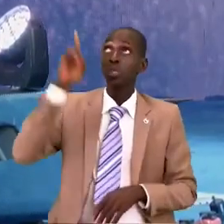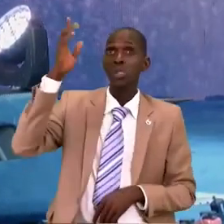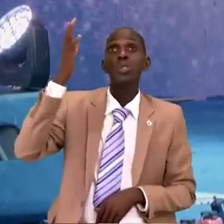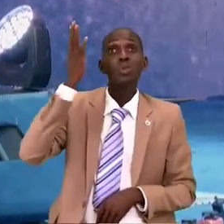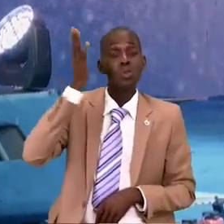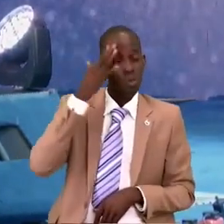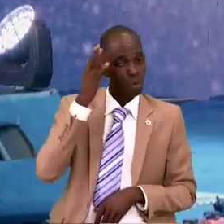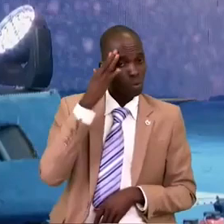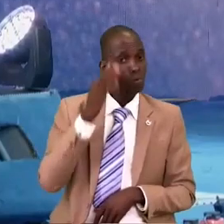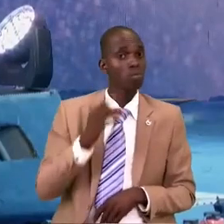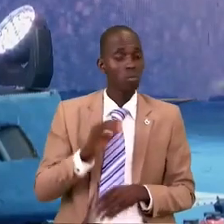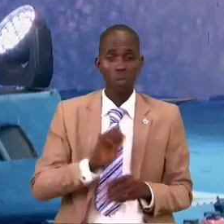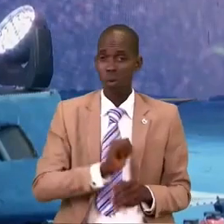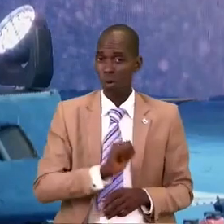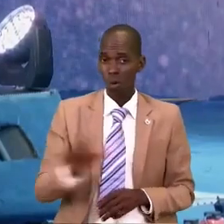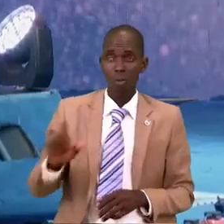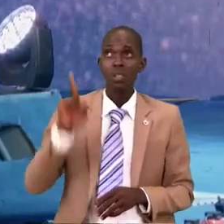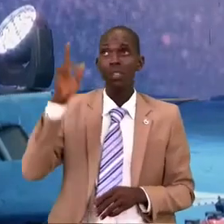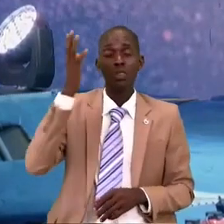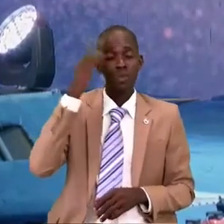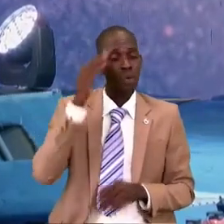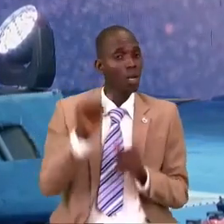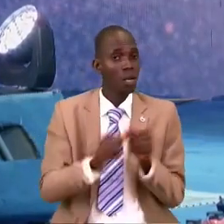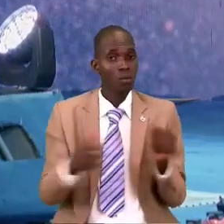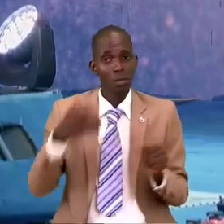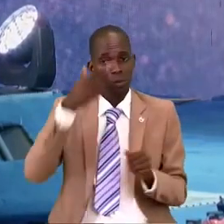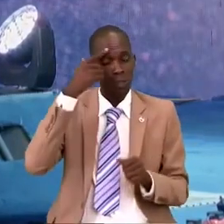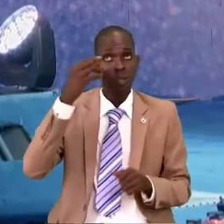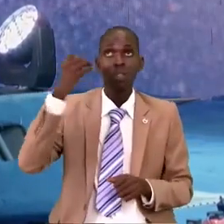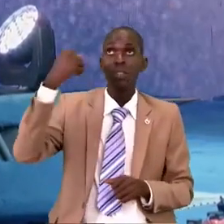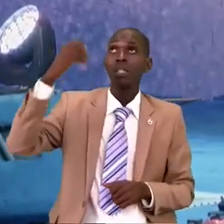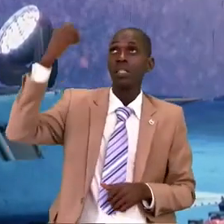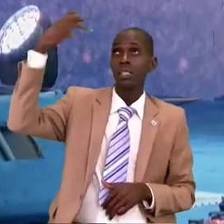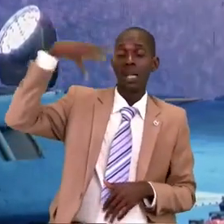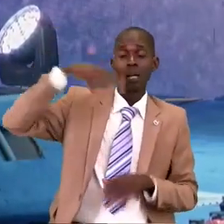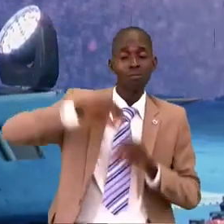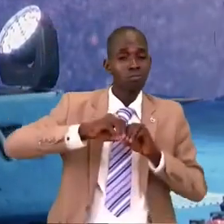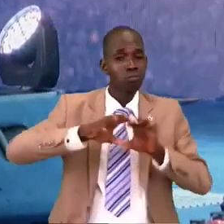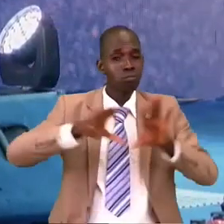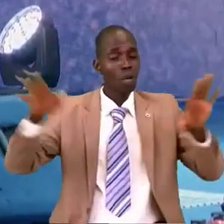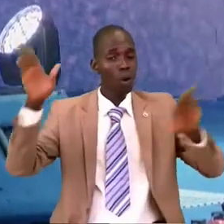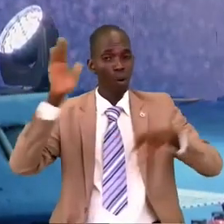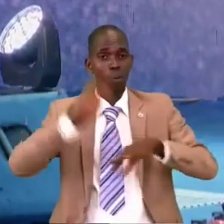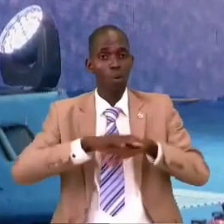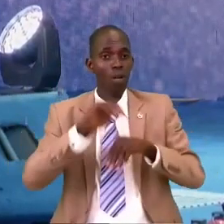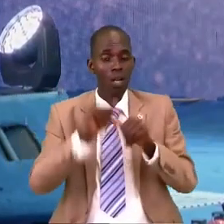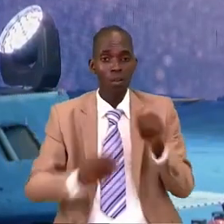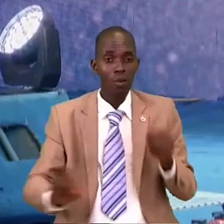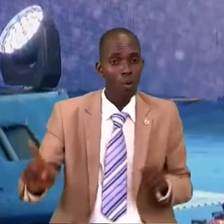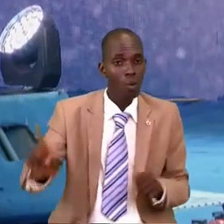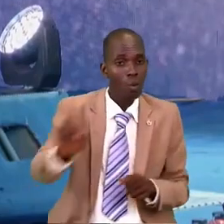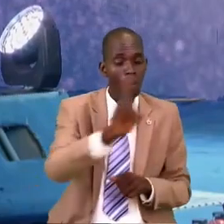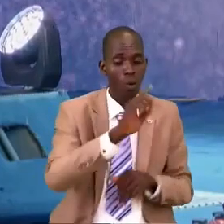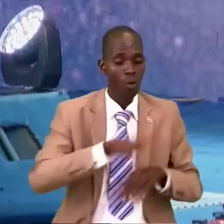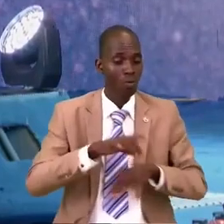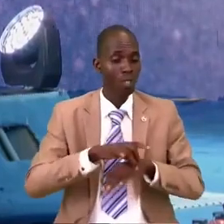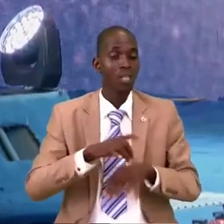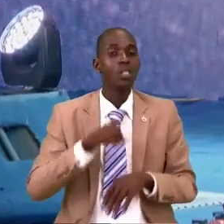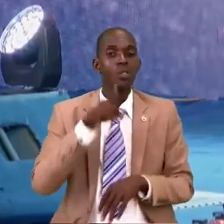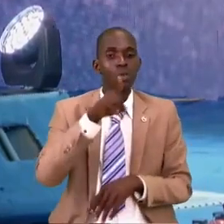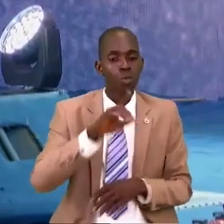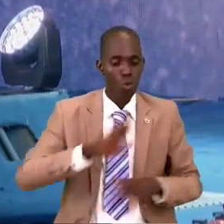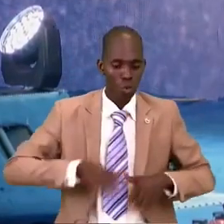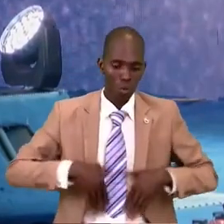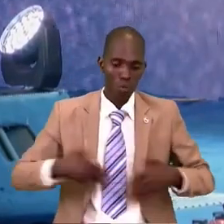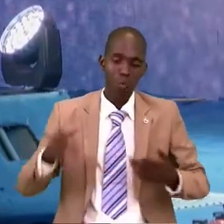You confess unto God. God in heaven, you know, from here to there, we draw